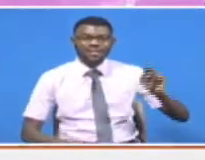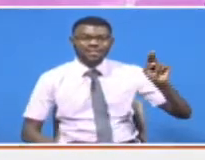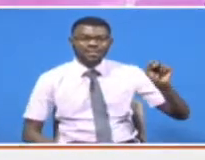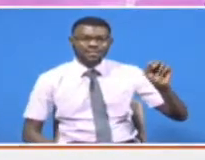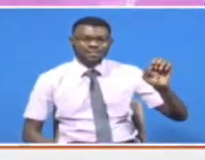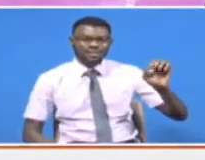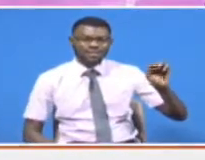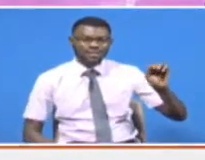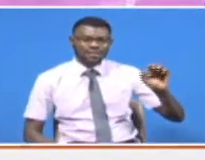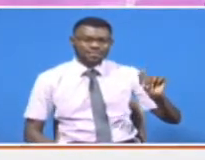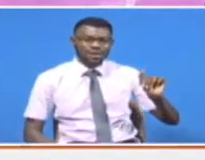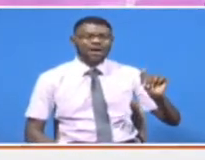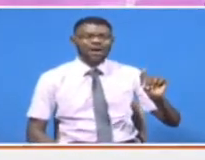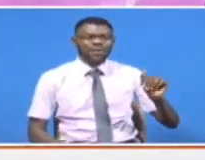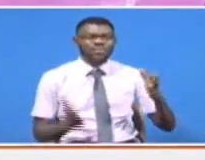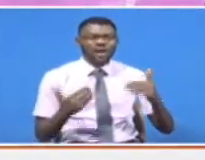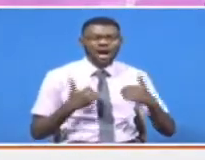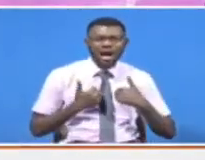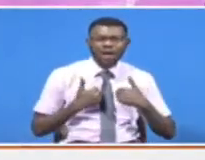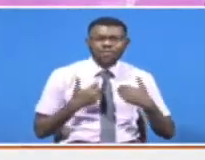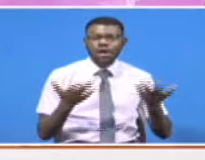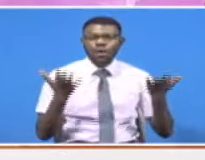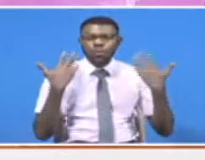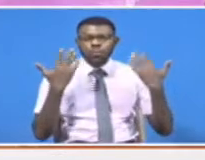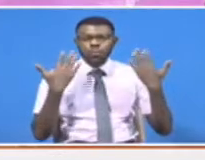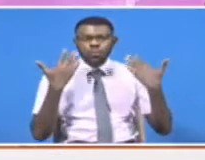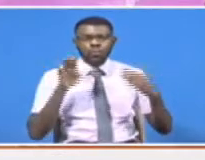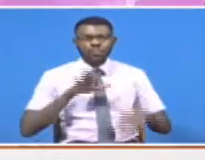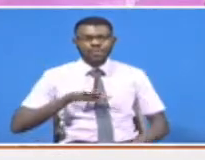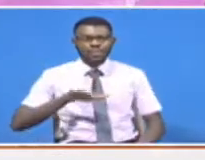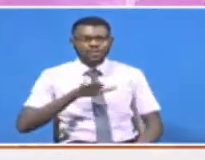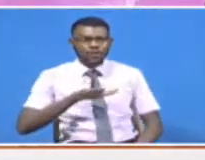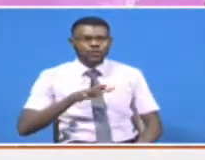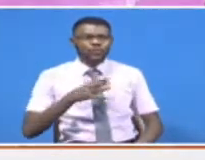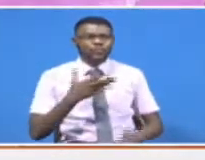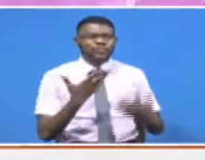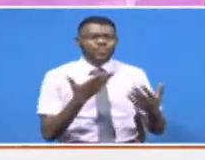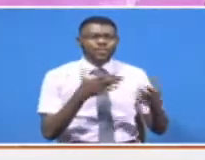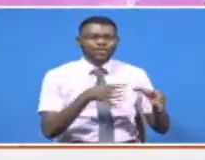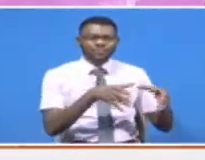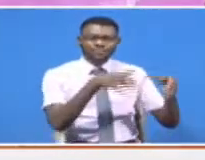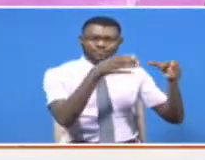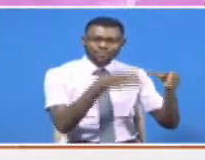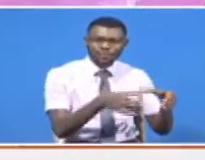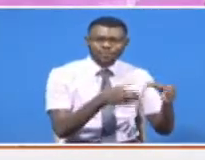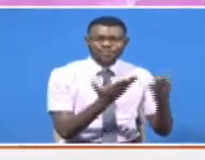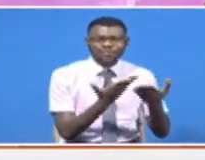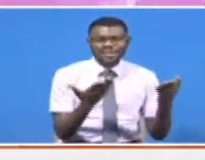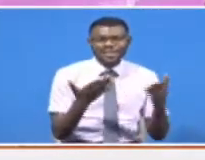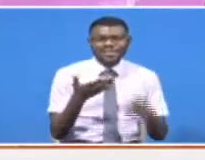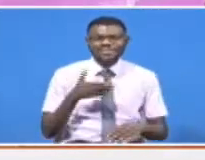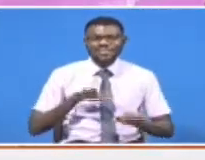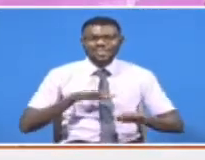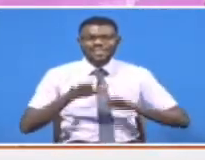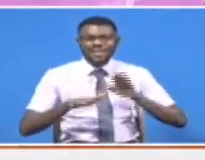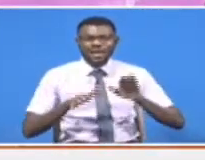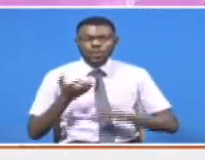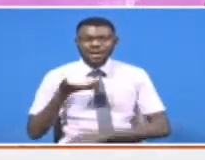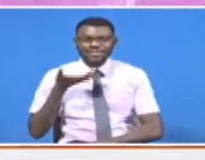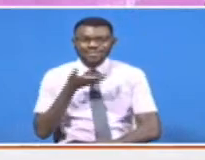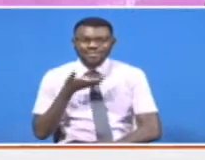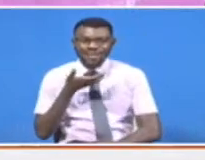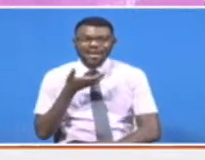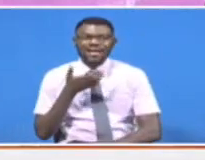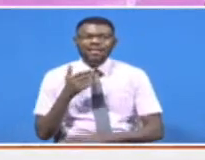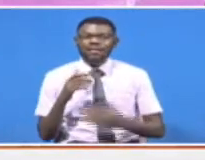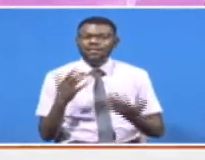have a mobile air quality track that they will station here outside the Nyayo Stadium to also look at